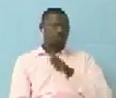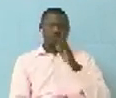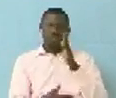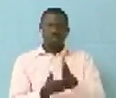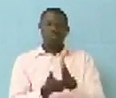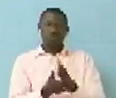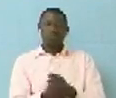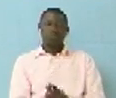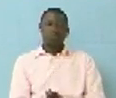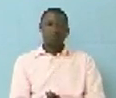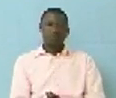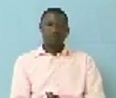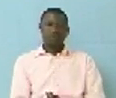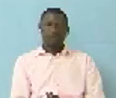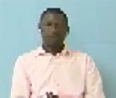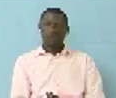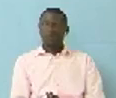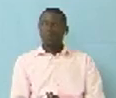Simply because